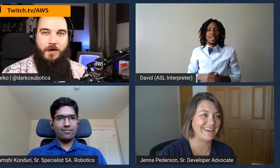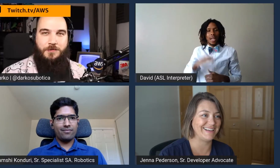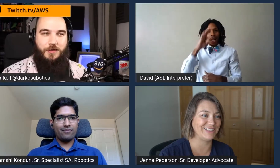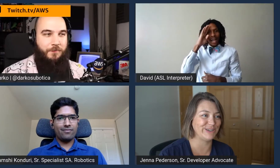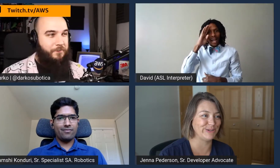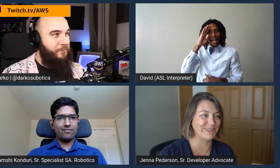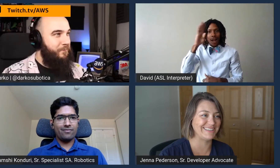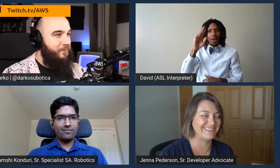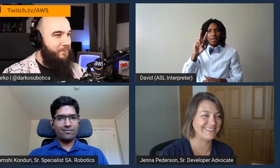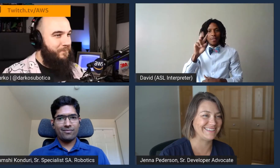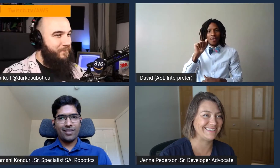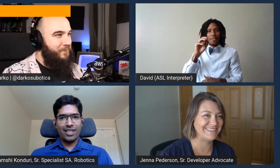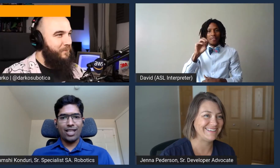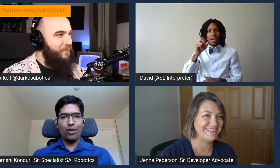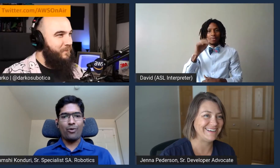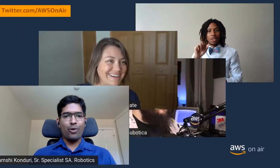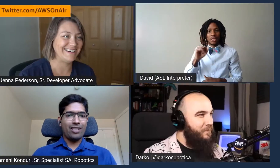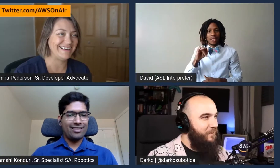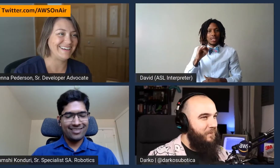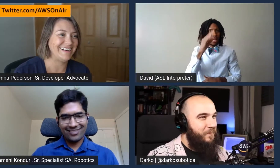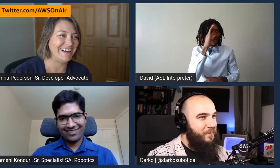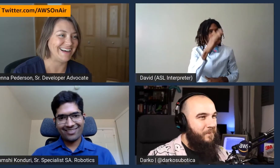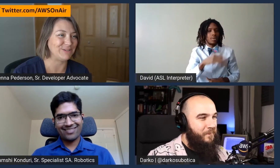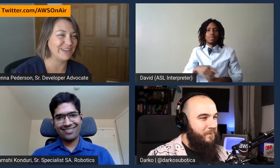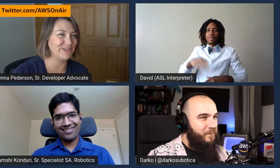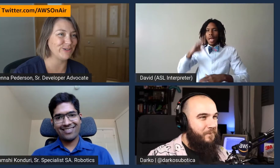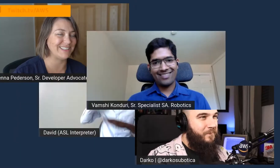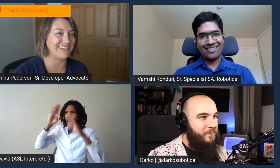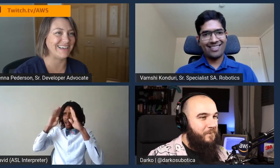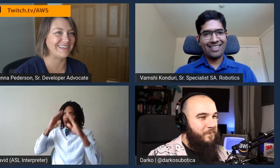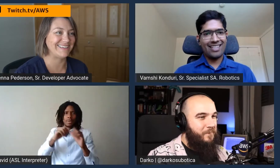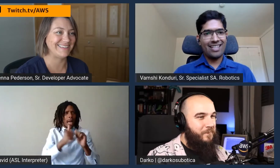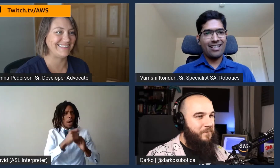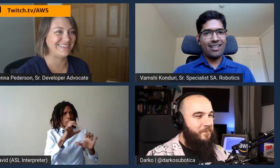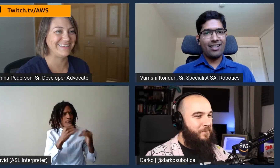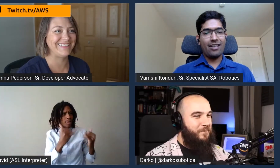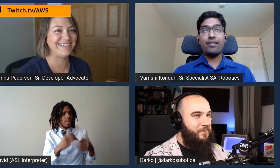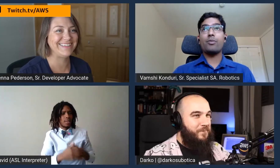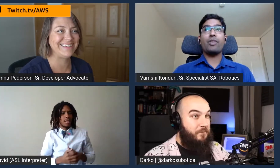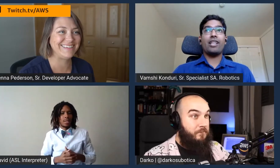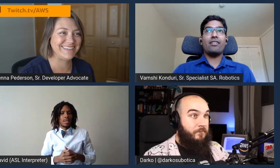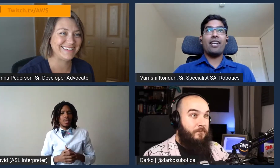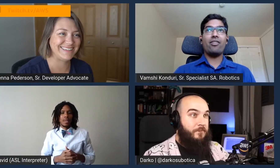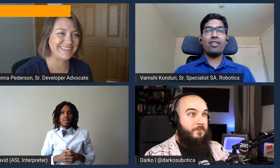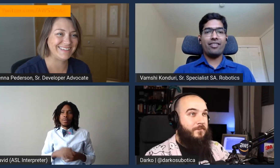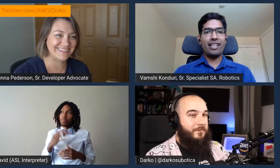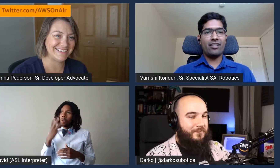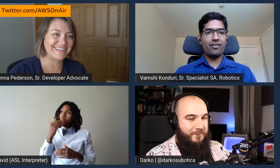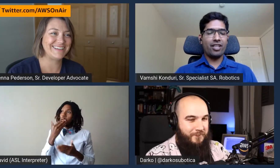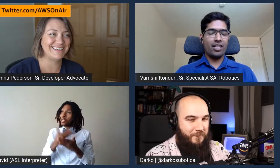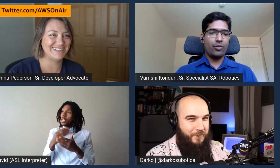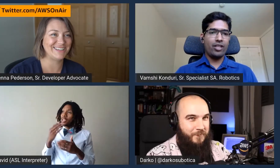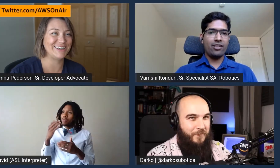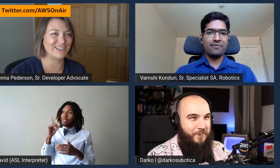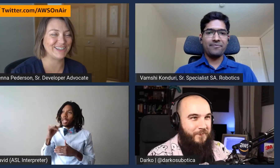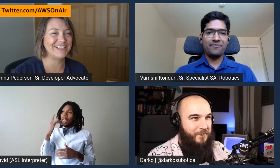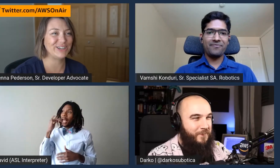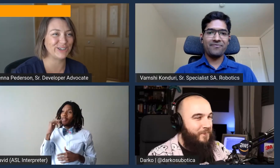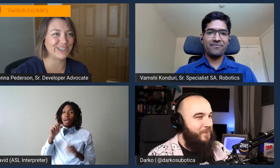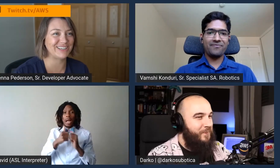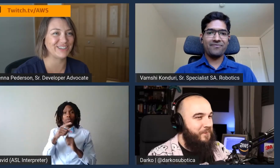hello, Vamshi. Hello. Hello, everyone. How are you doing today? It's a pretty good day out here in California. How are